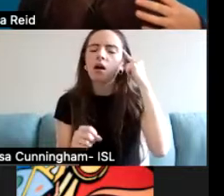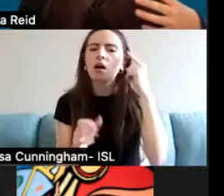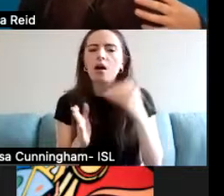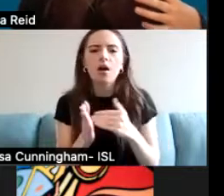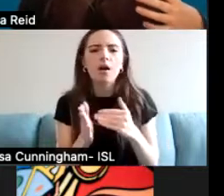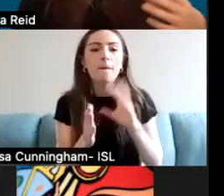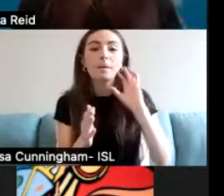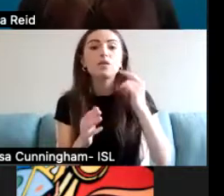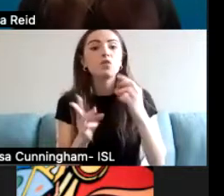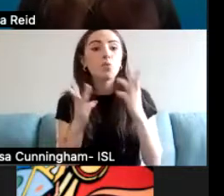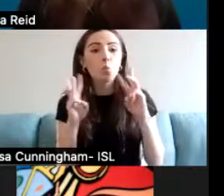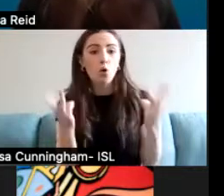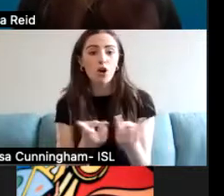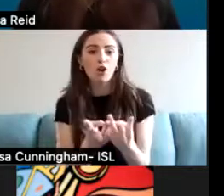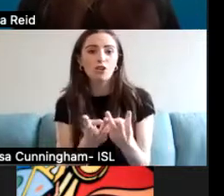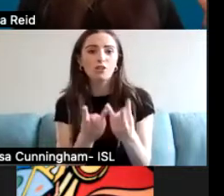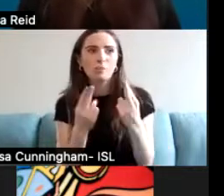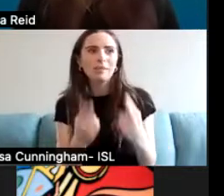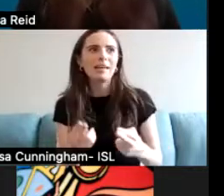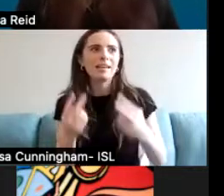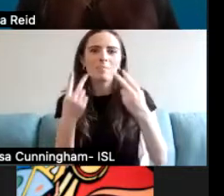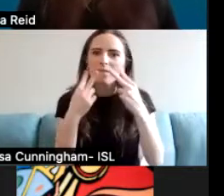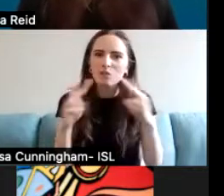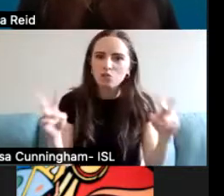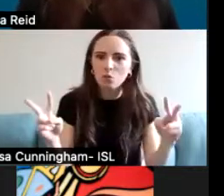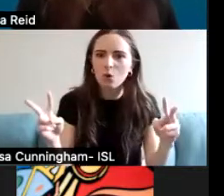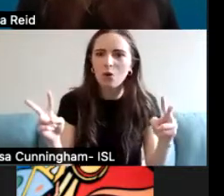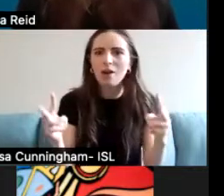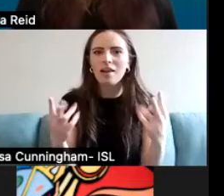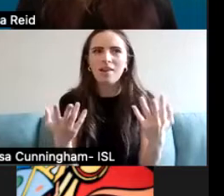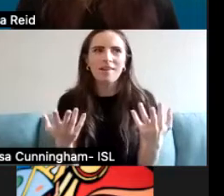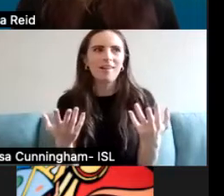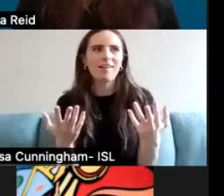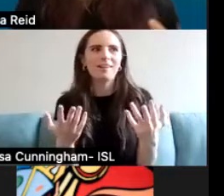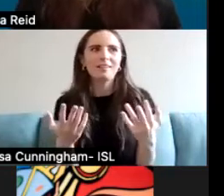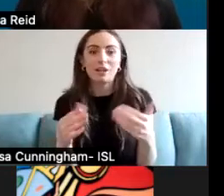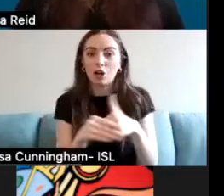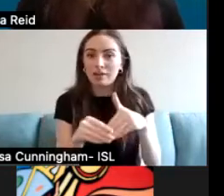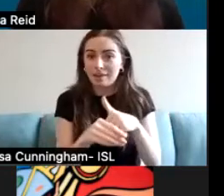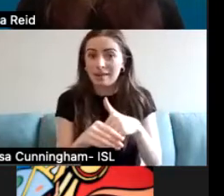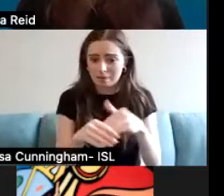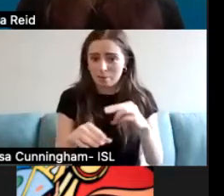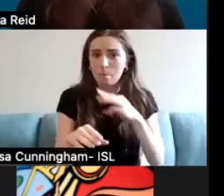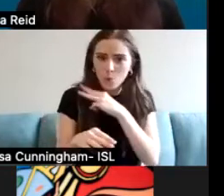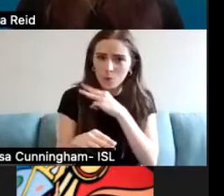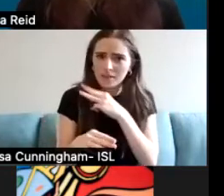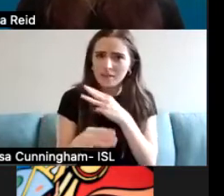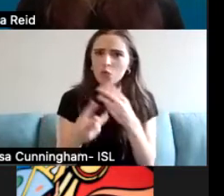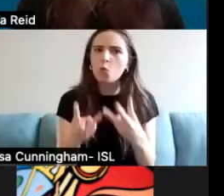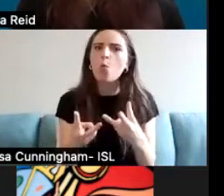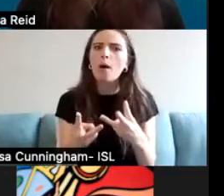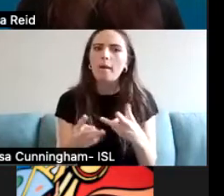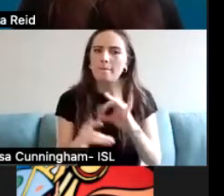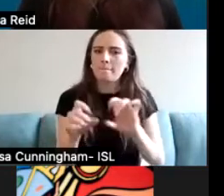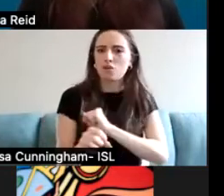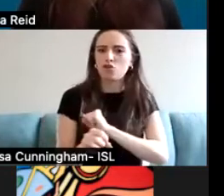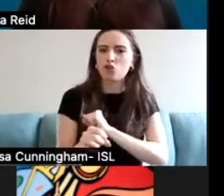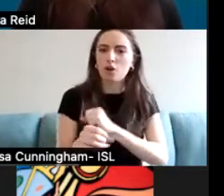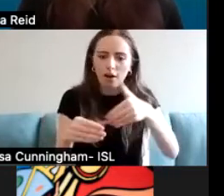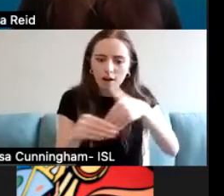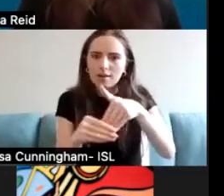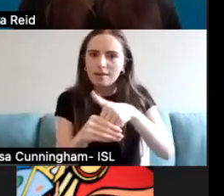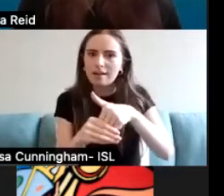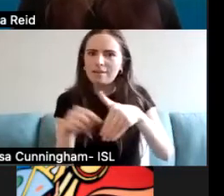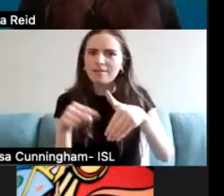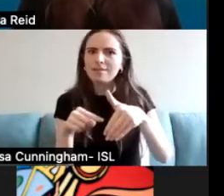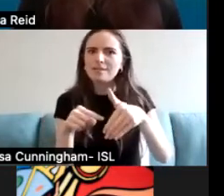of content. Content is key these days, but we want to make sure that content is as widely